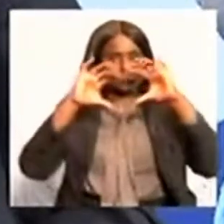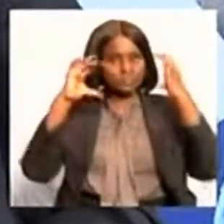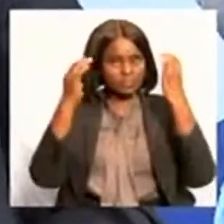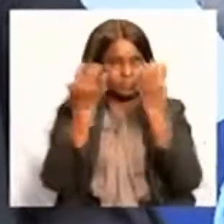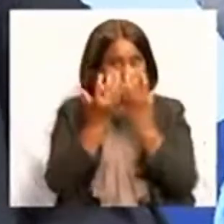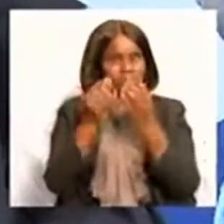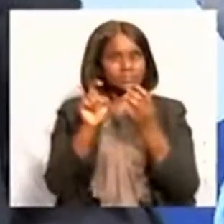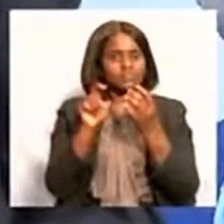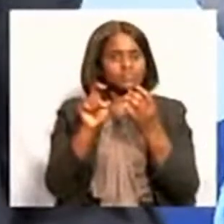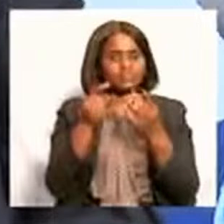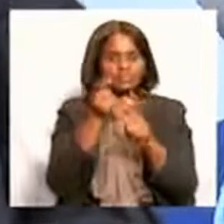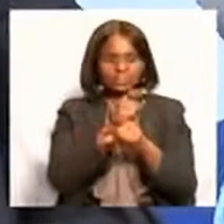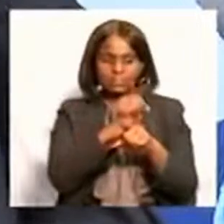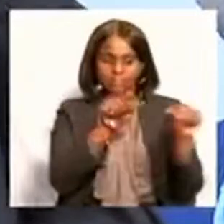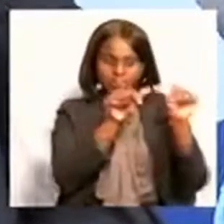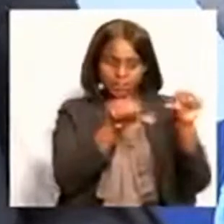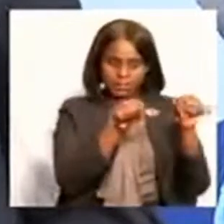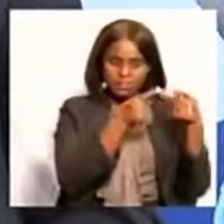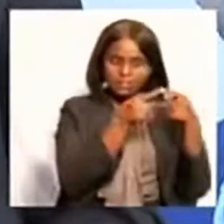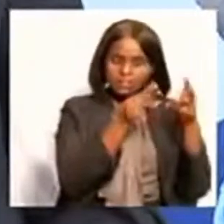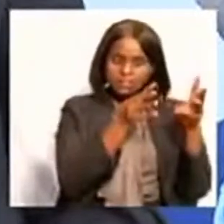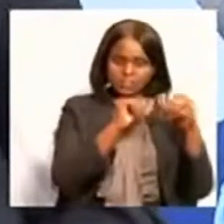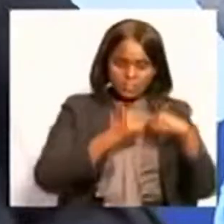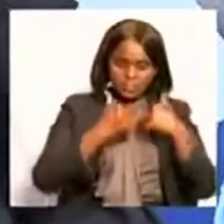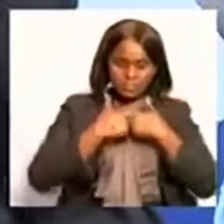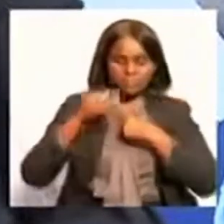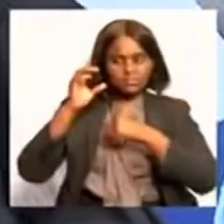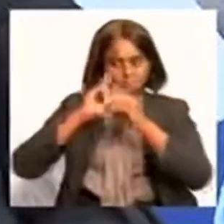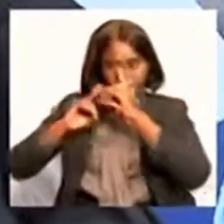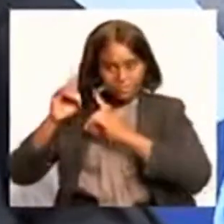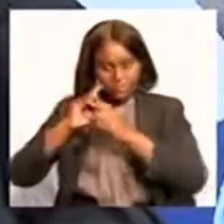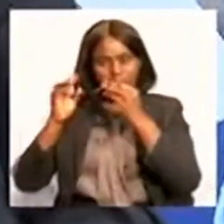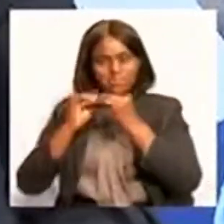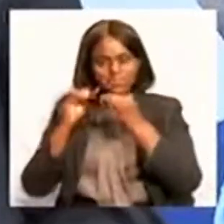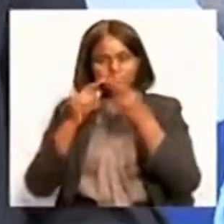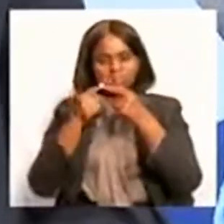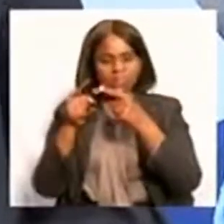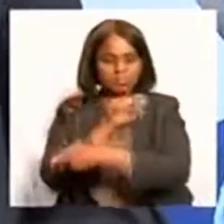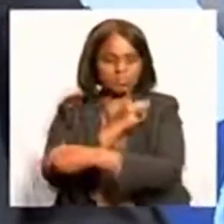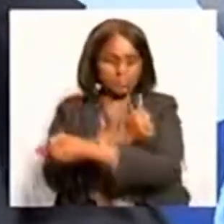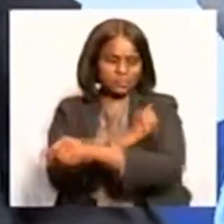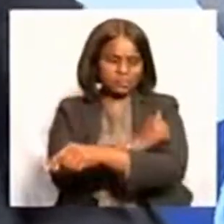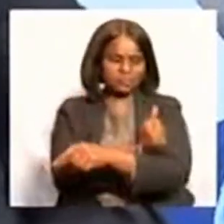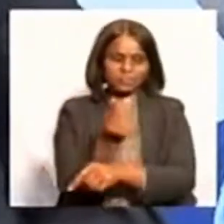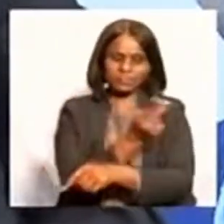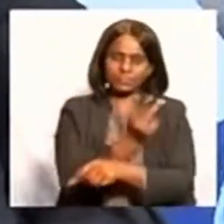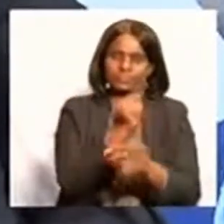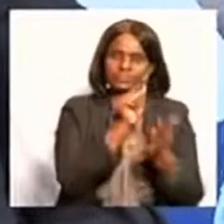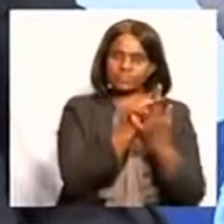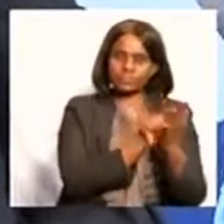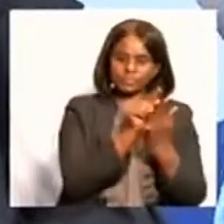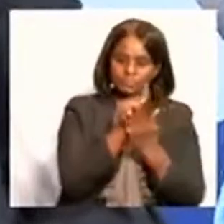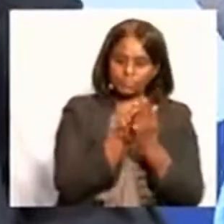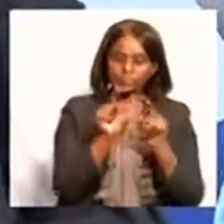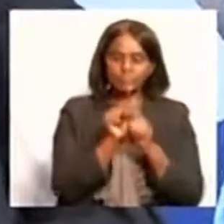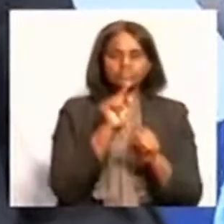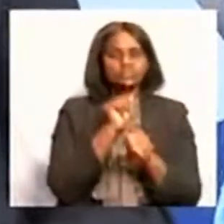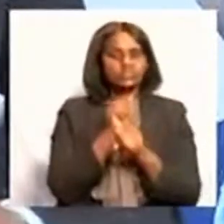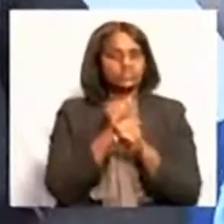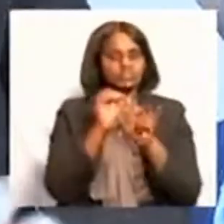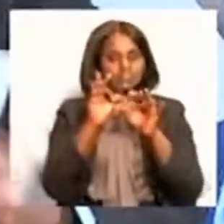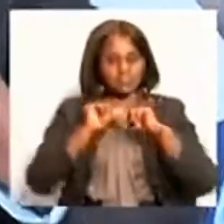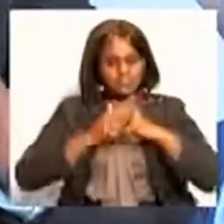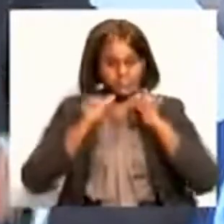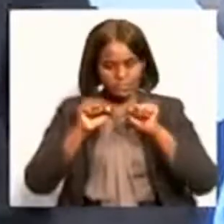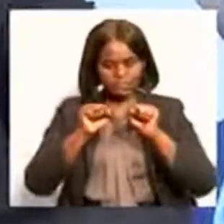Okay. Yeah. So from the audit perspective, I think we've been engaging with relevant authorities to ensure that these two acts are operationalized so that